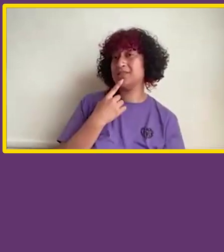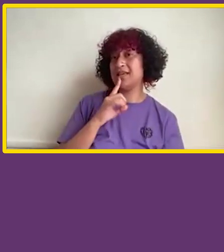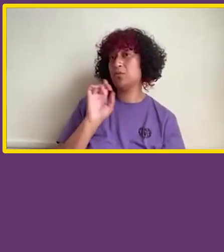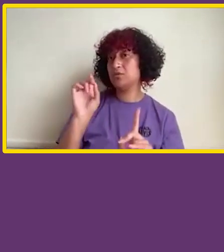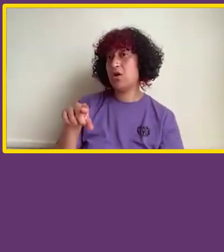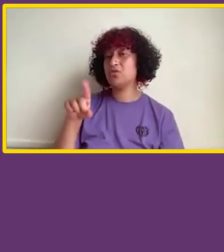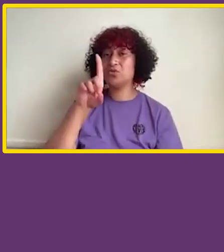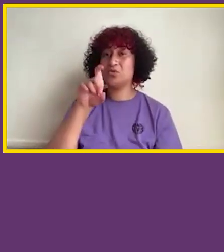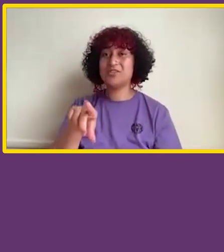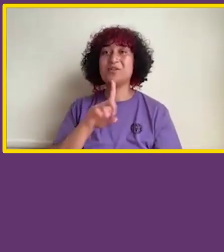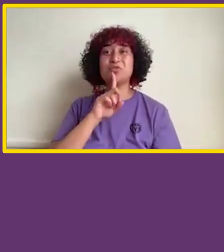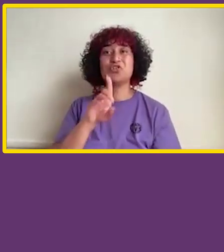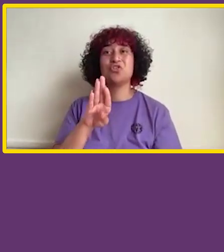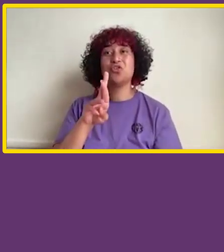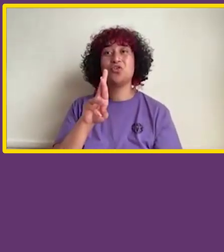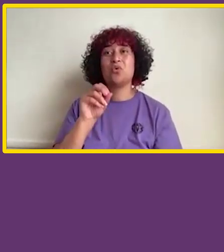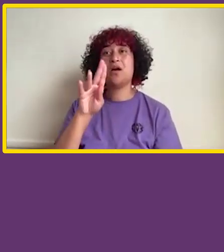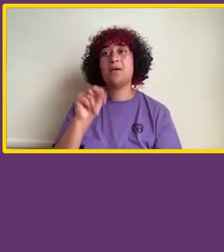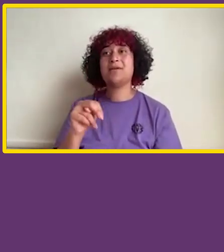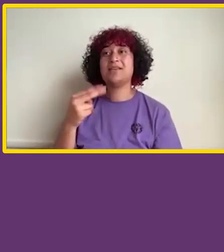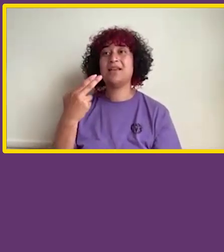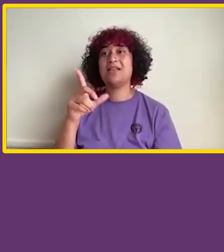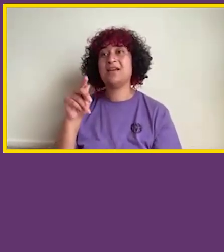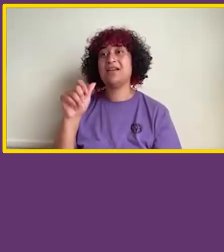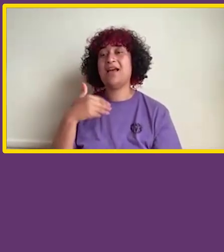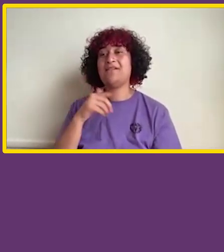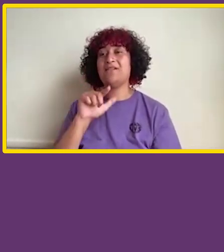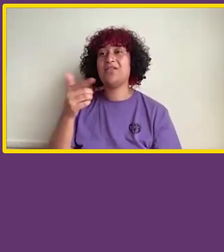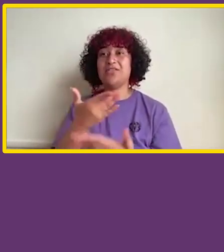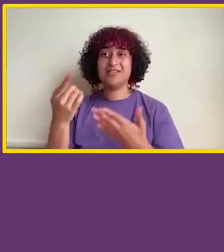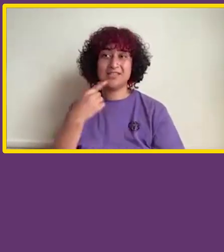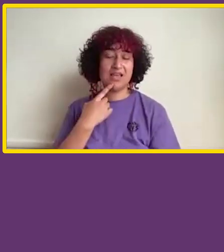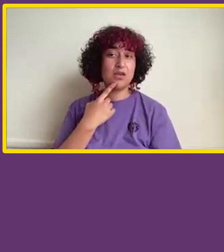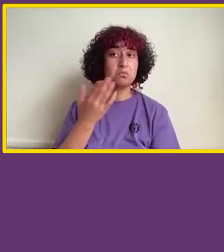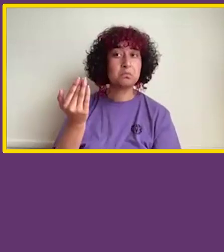your question, but I'm sure Robin and Eliana have other things to say too.